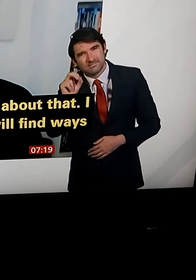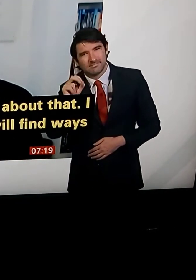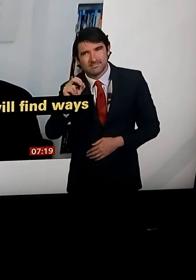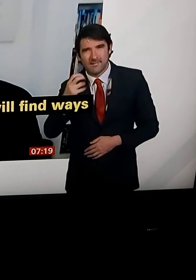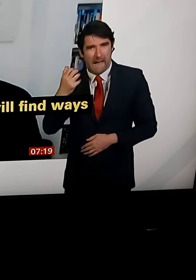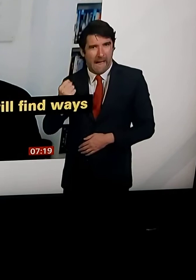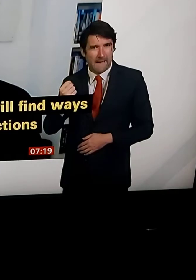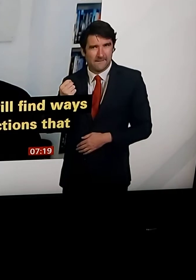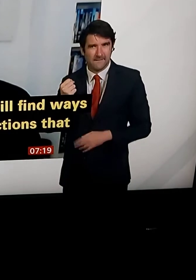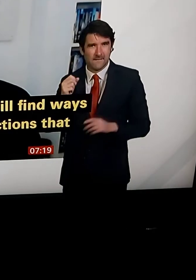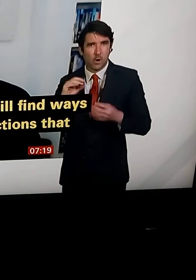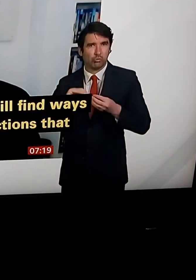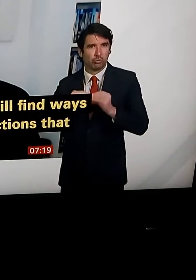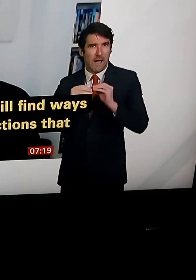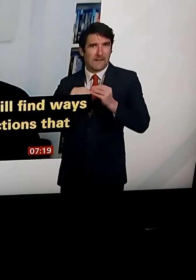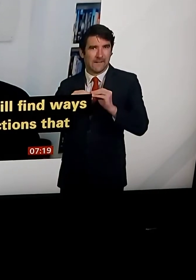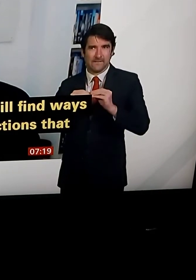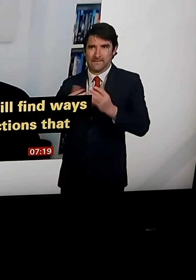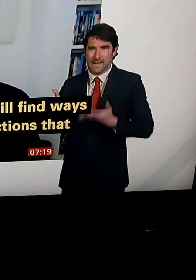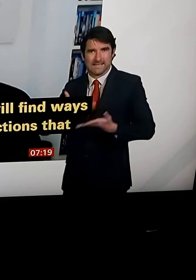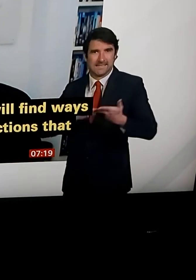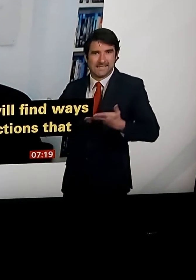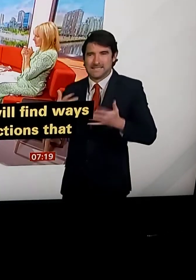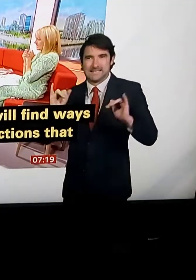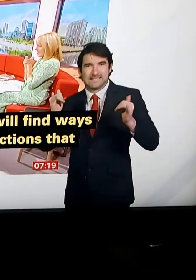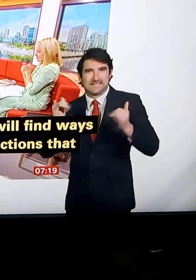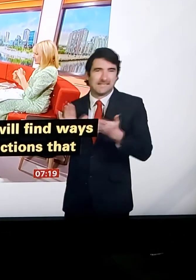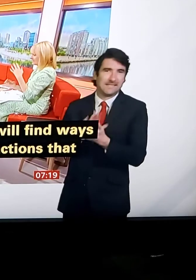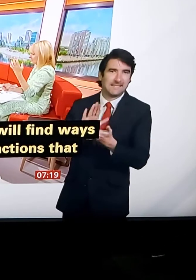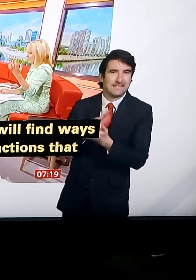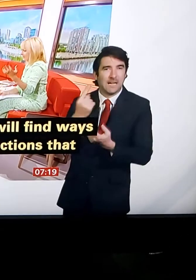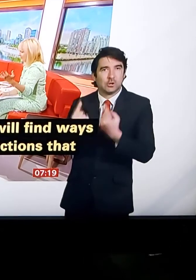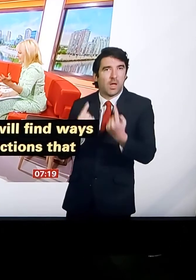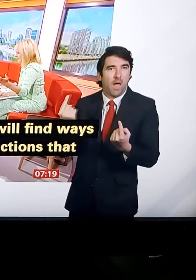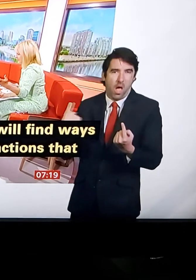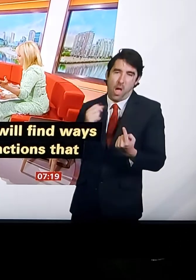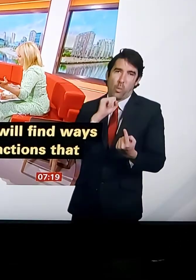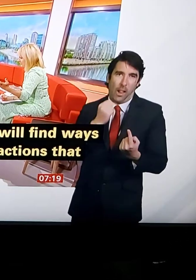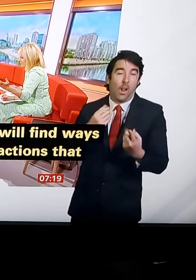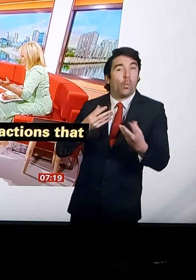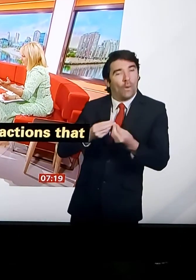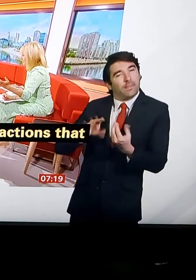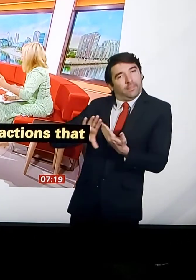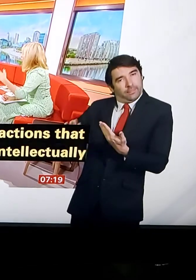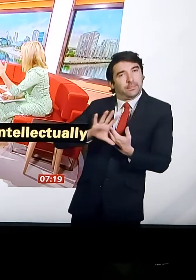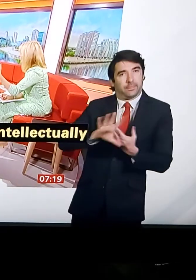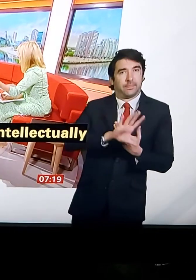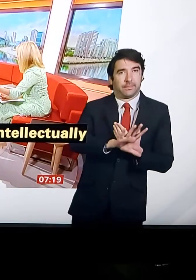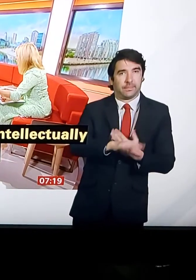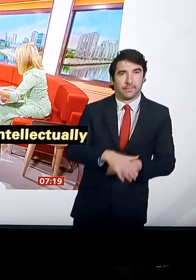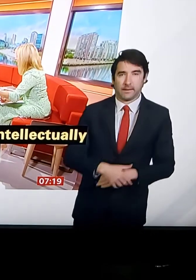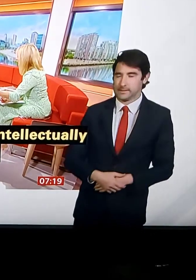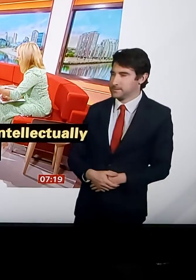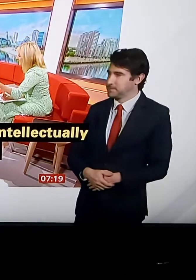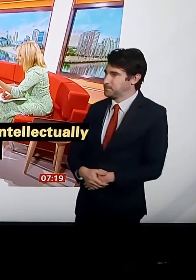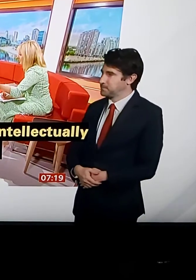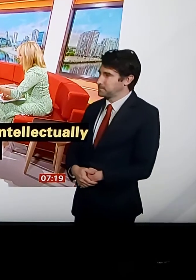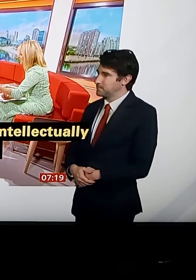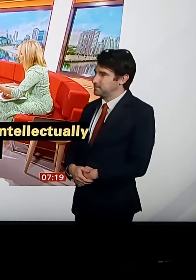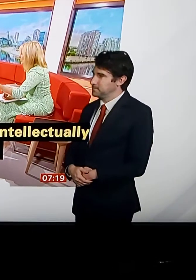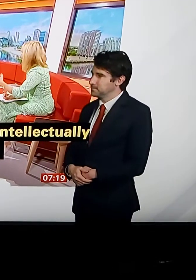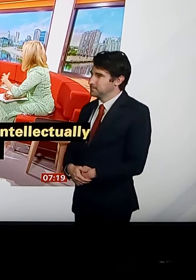intellectually stimulating and safe. And Andrew, just really briefly, many of these students will, they have not been at school for